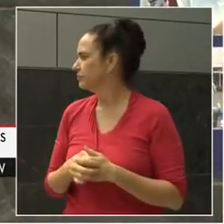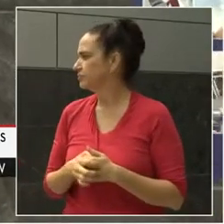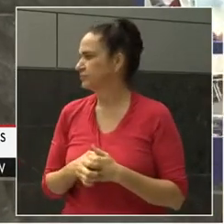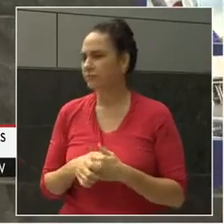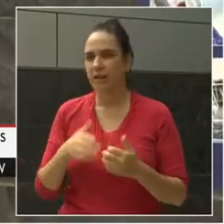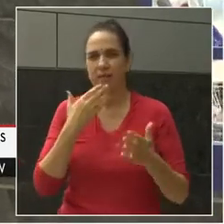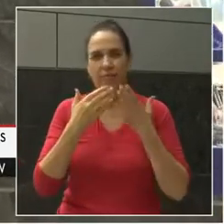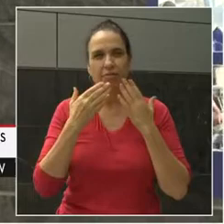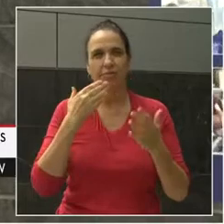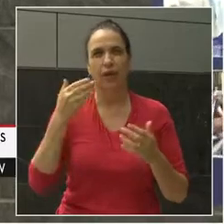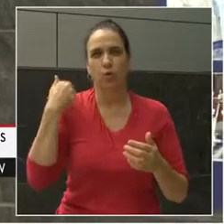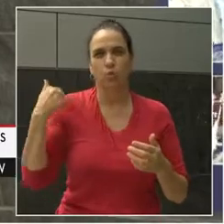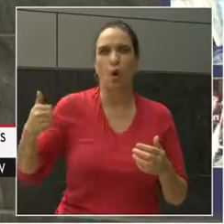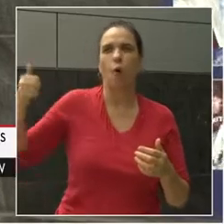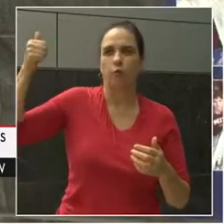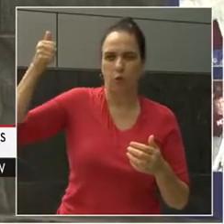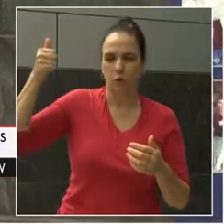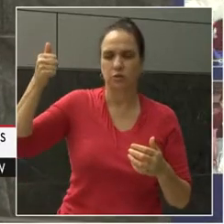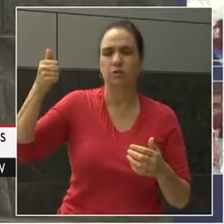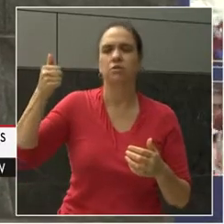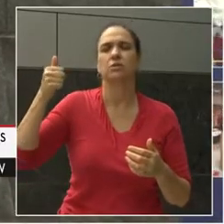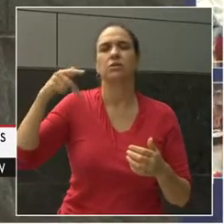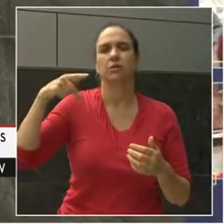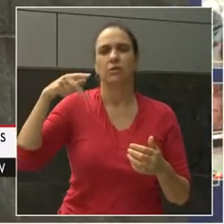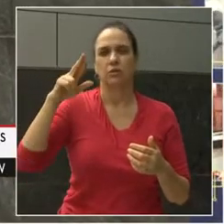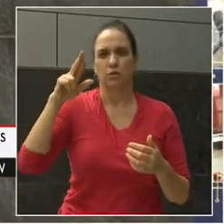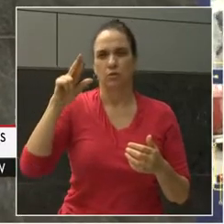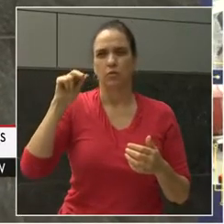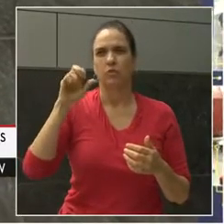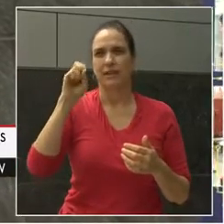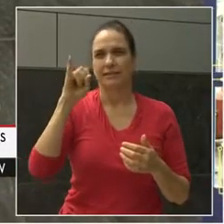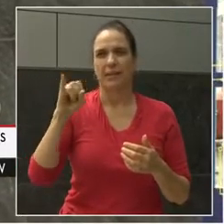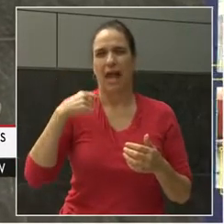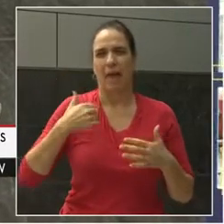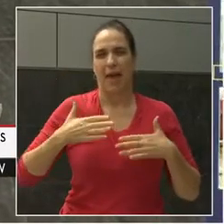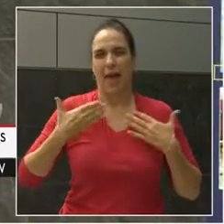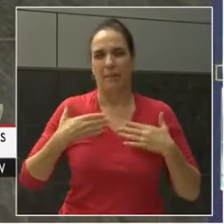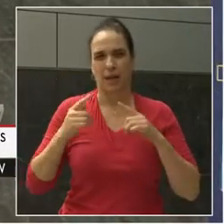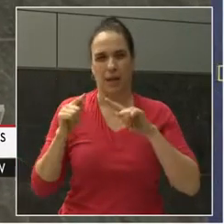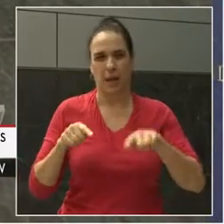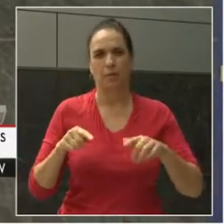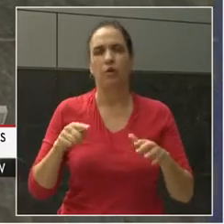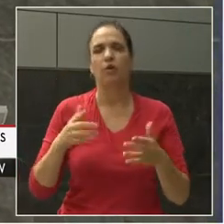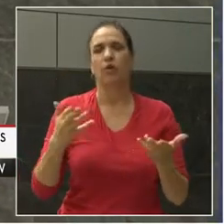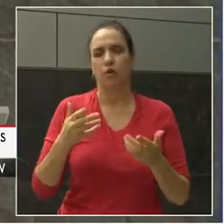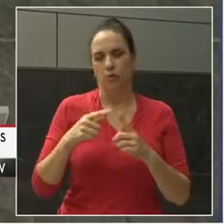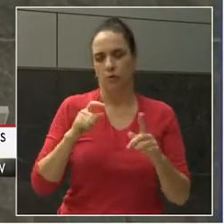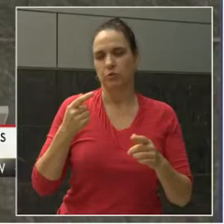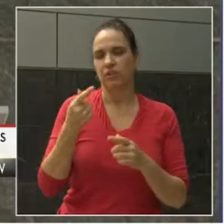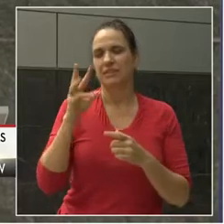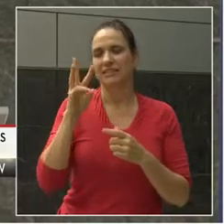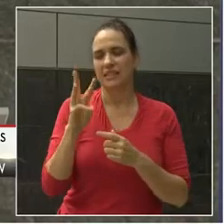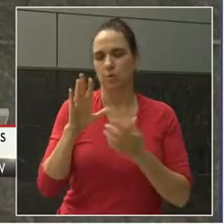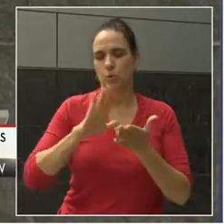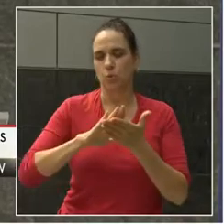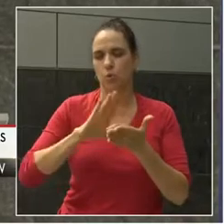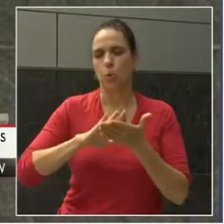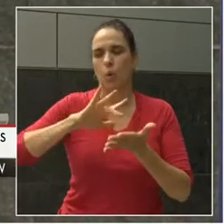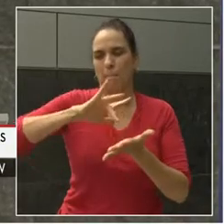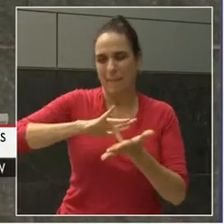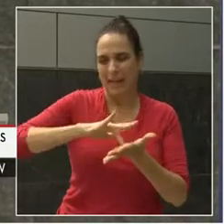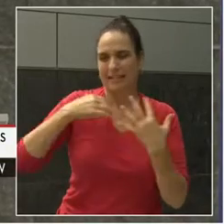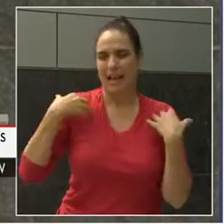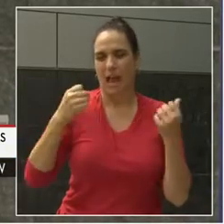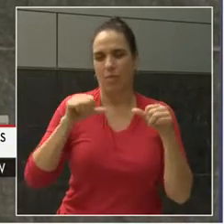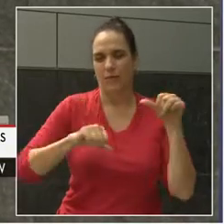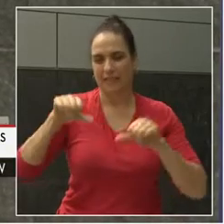Thank you, Provost Bracey. I'm pleased to be here today representing the GW School of Medicine and Health Sciences, GW's